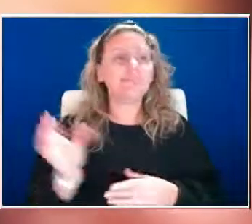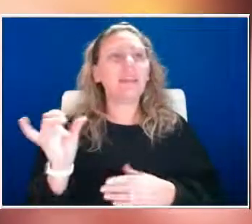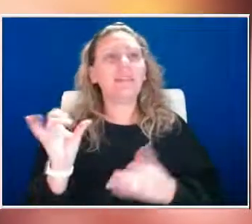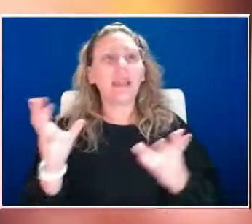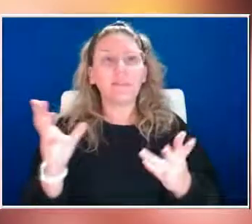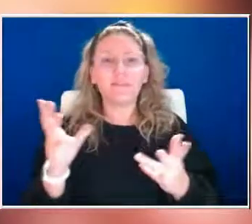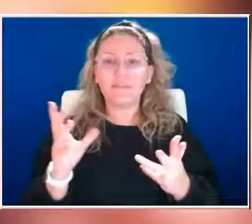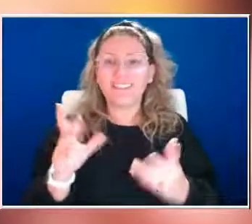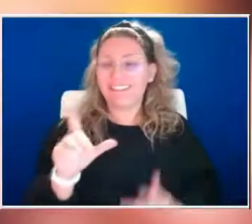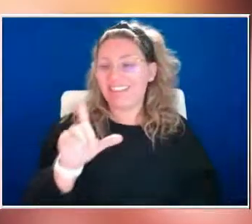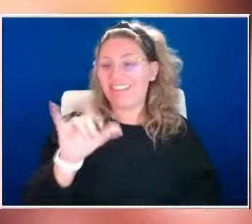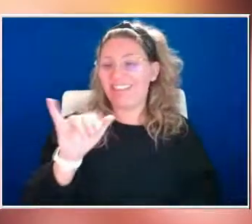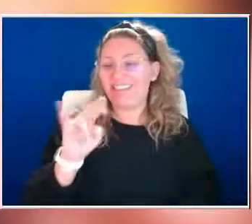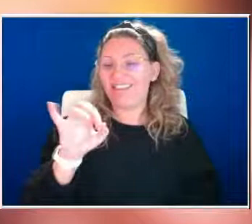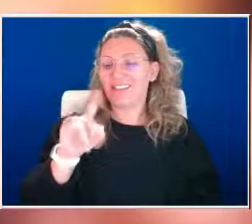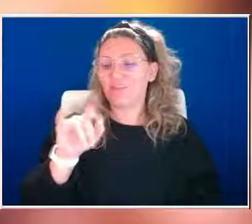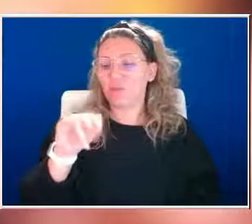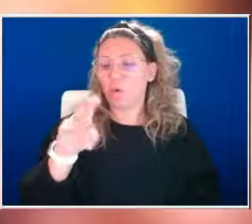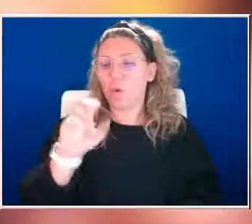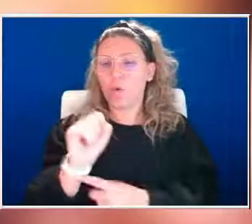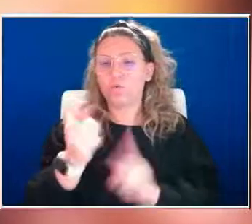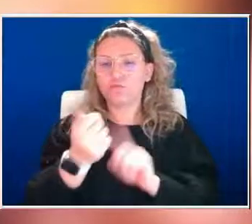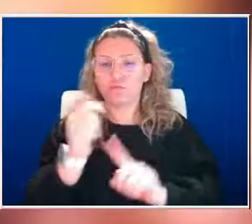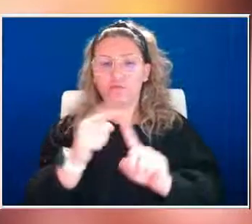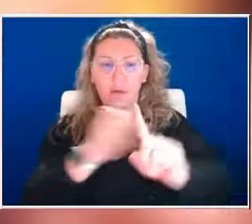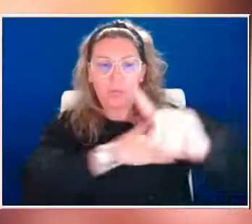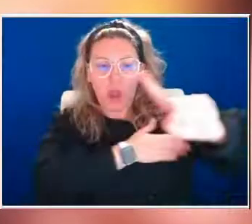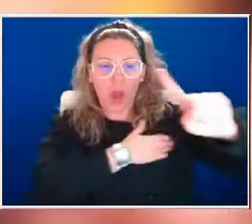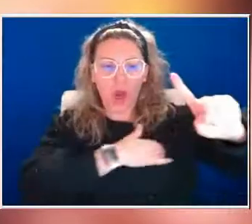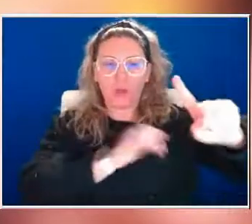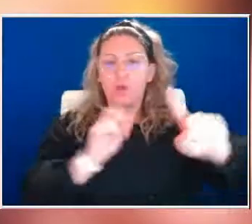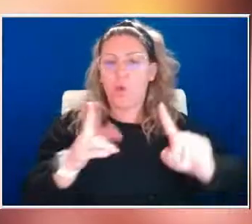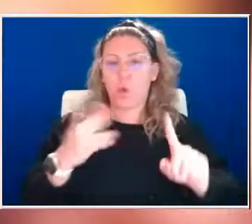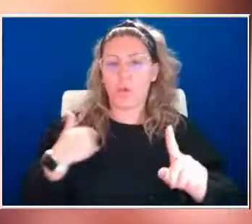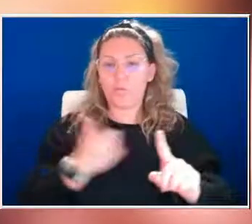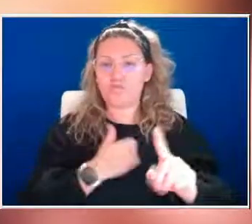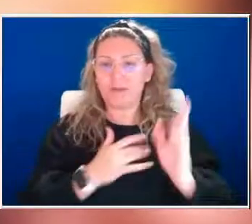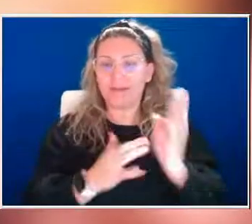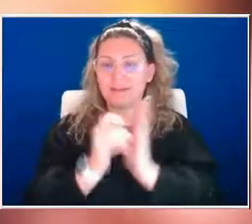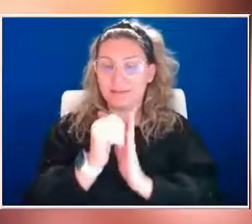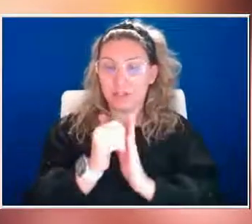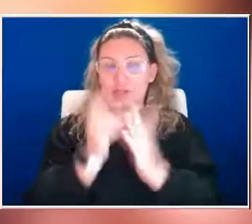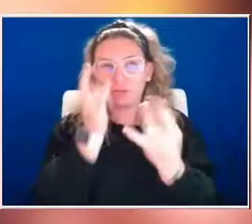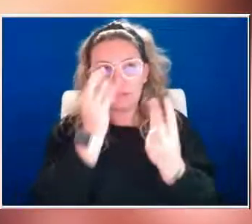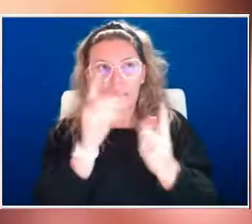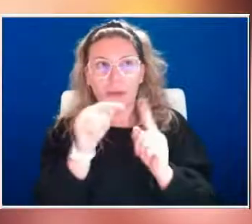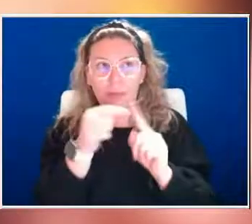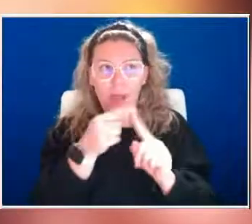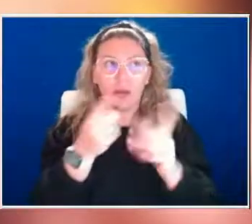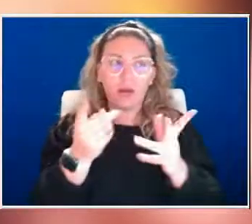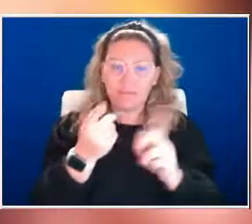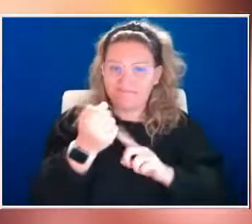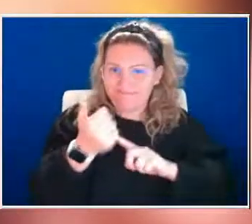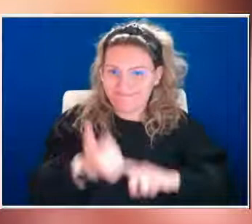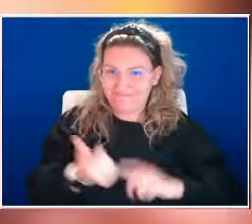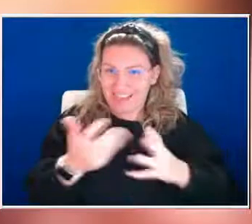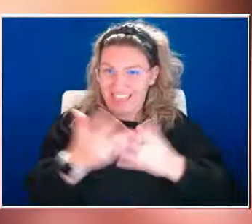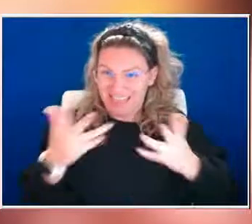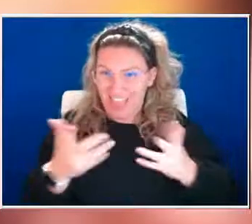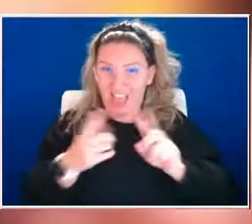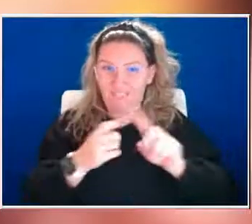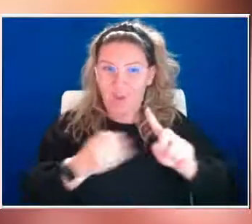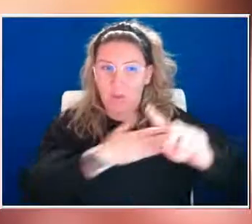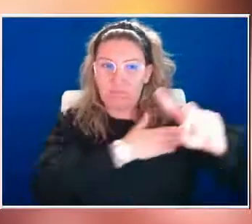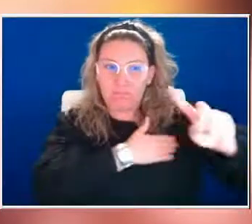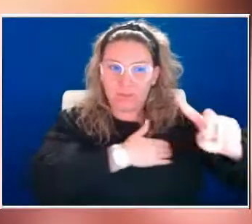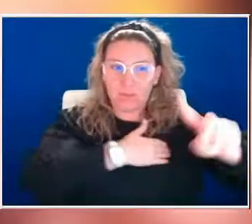lymph nodes removed from their armpit, or their breast surgeon is considering to remove a fair number of lymph nodes from their armpit,